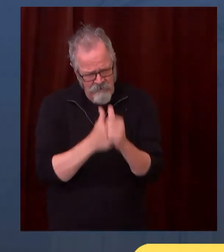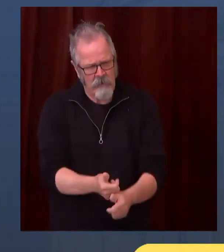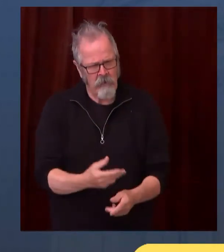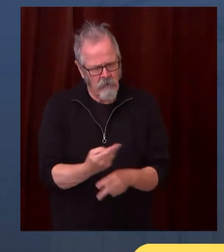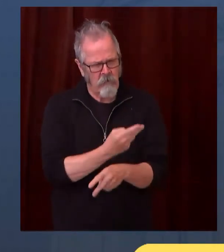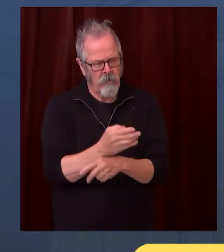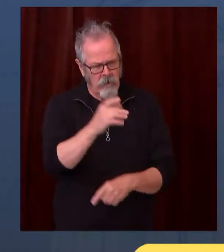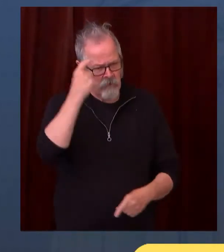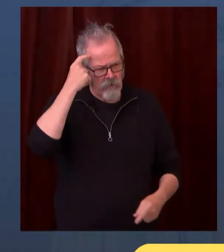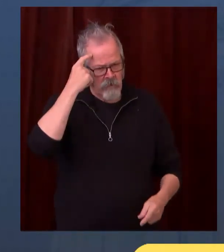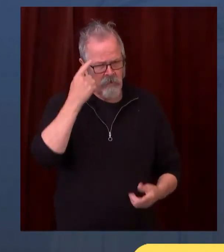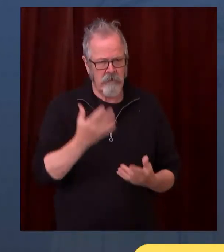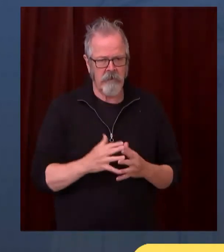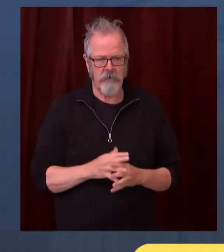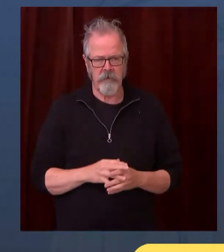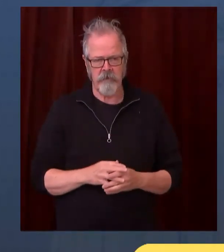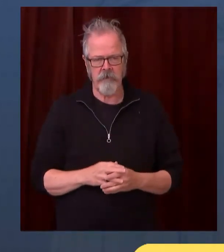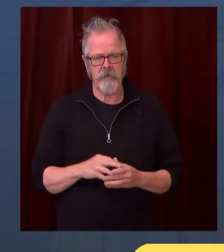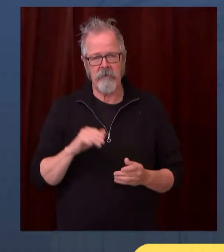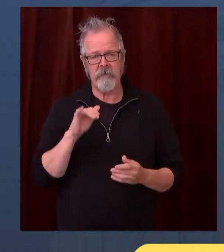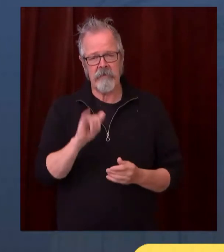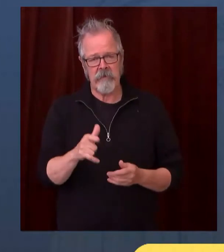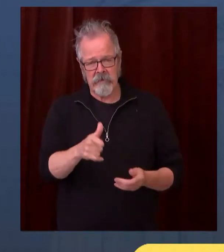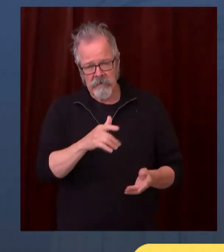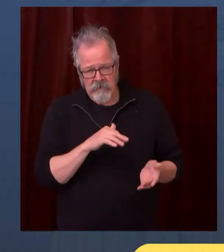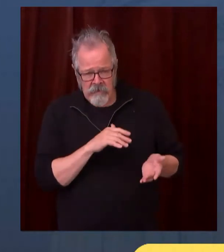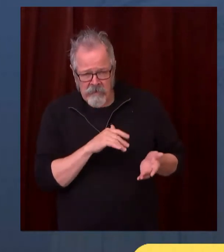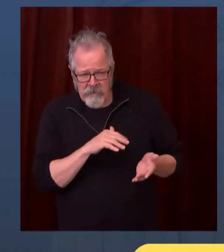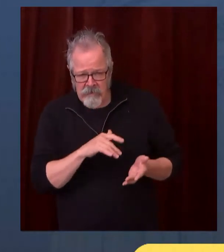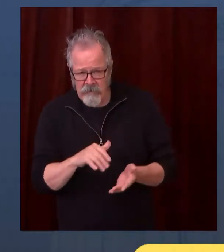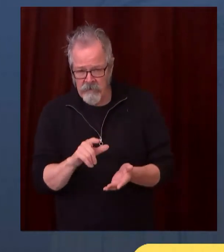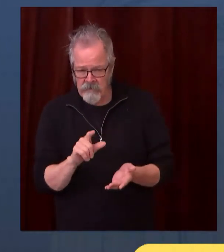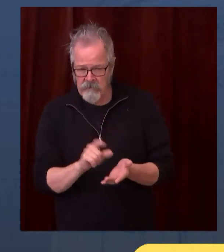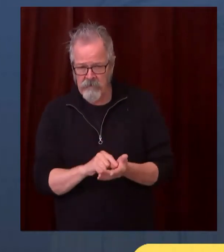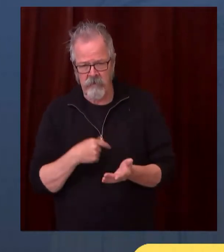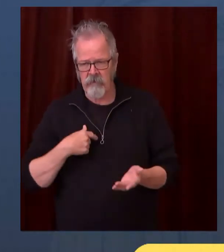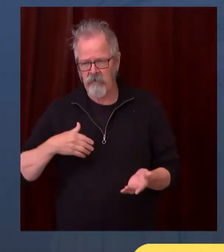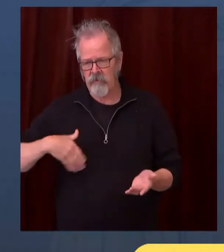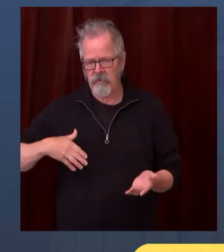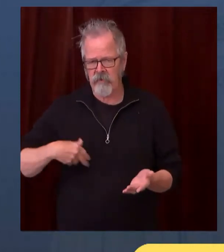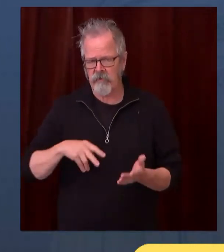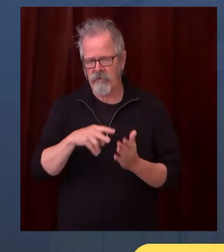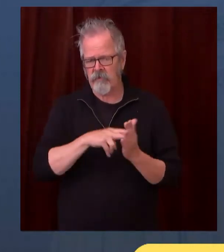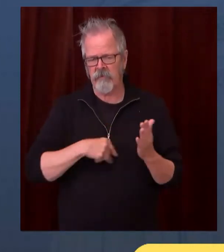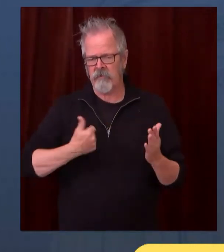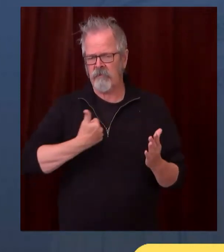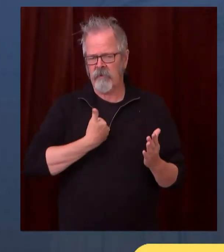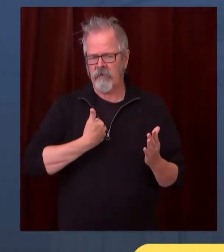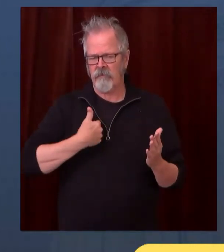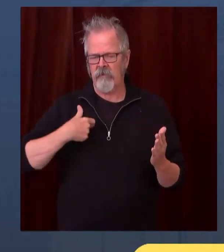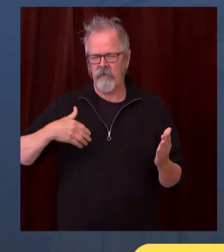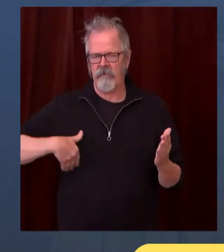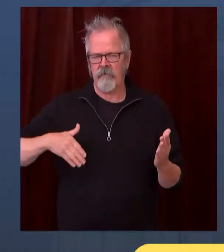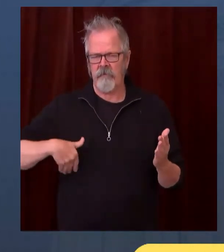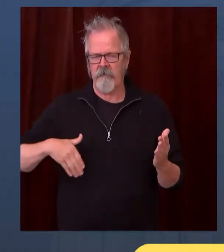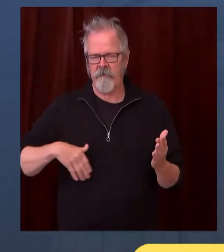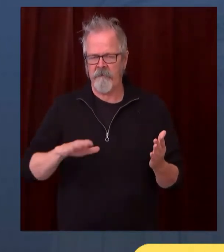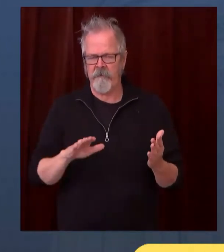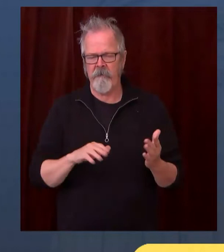I've not had a chance to look at that particular model yet this morning, but all of these things are models and